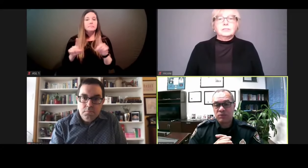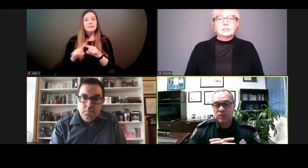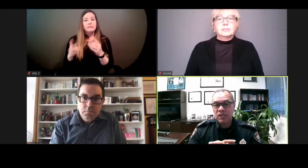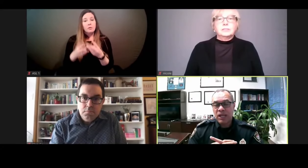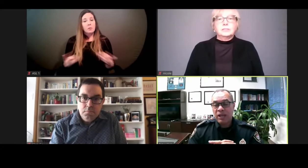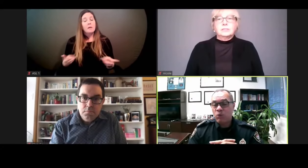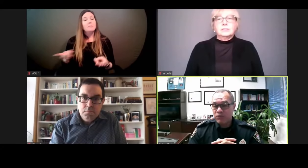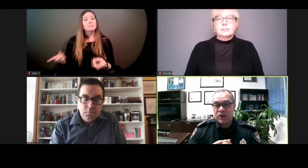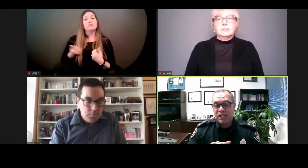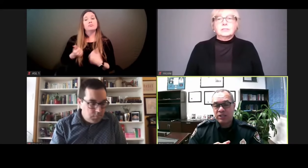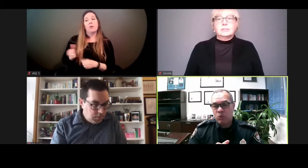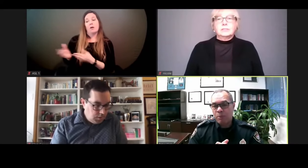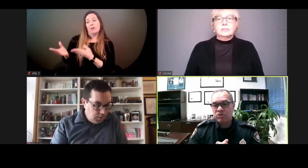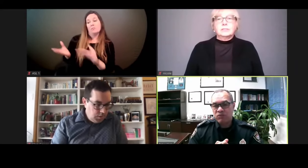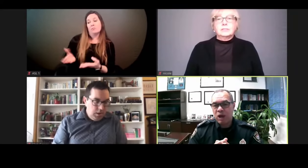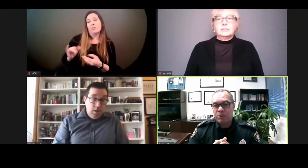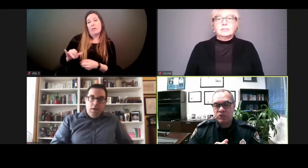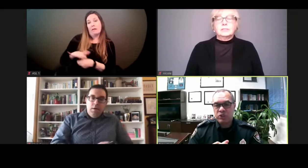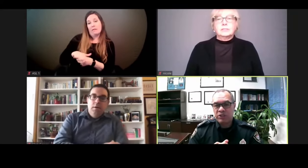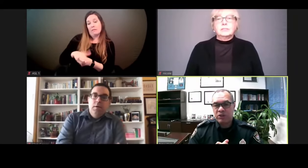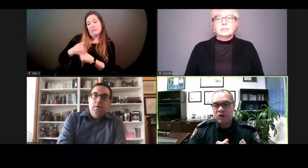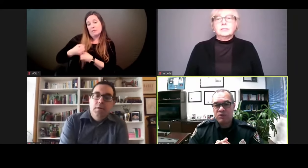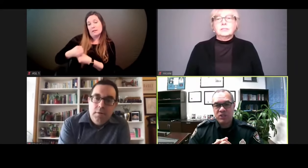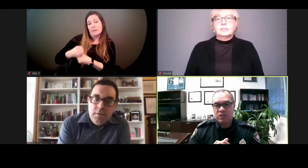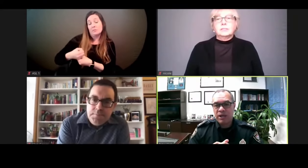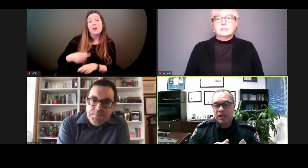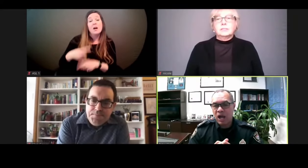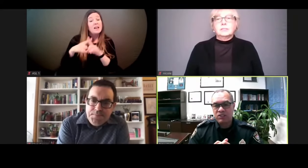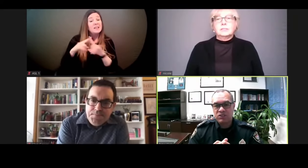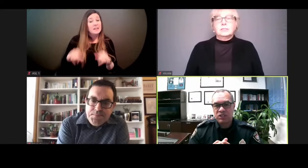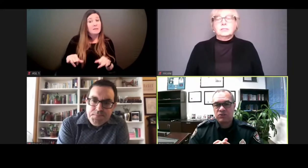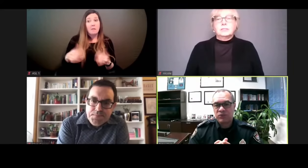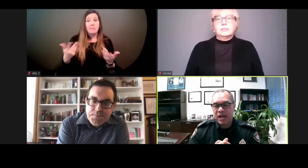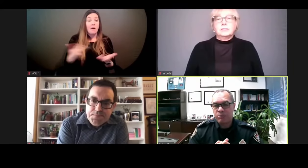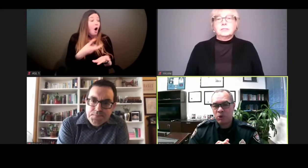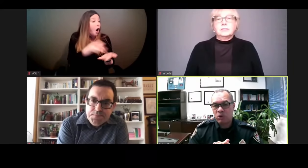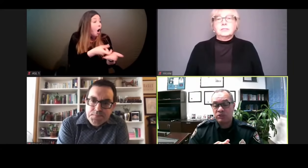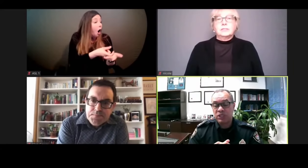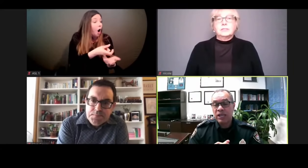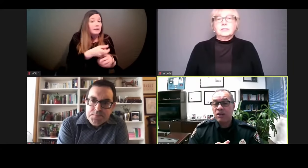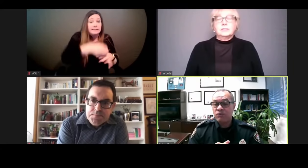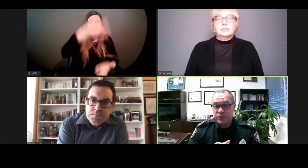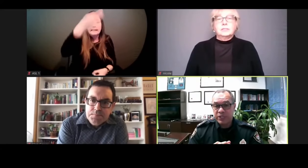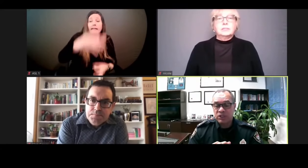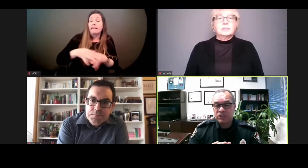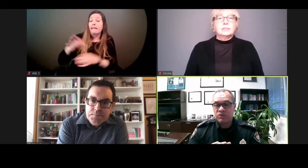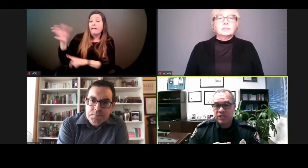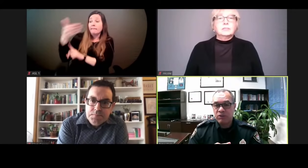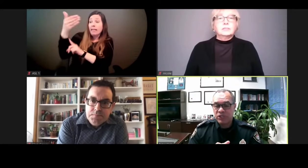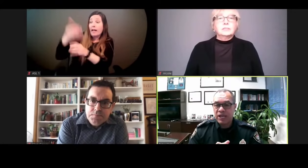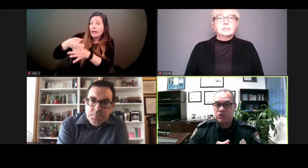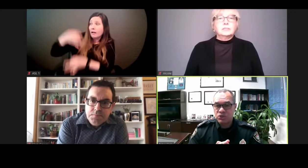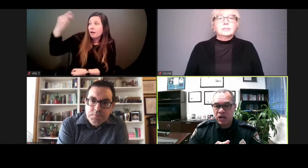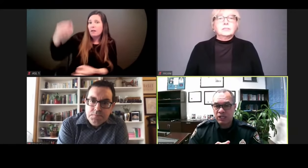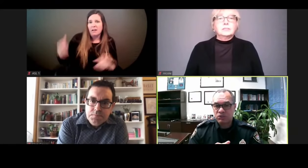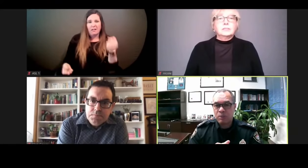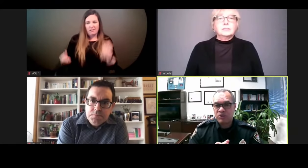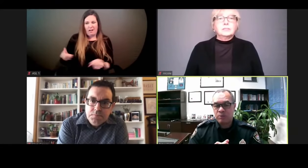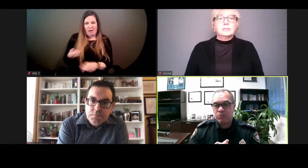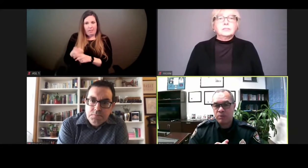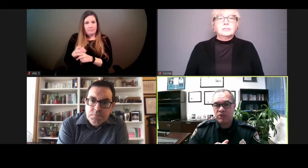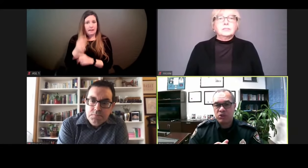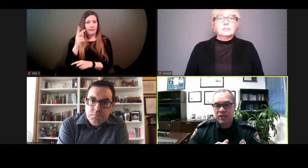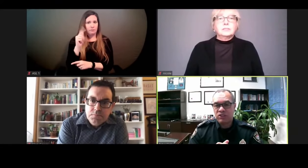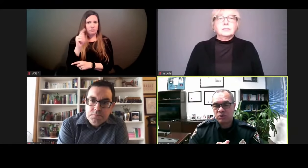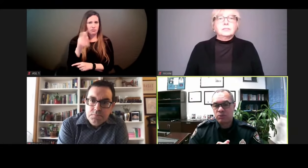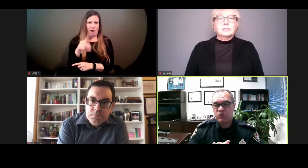demonstration. And quite frankly, the weapons of opportunity that are represented by hockey sticks, flagpoles, vehicles themselves, and trucks represent